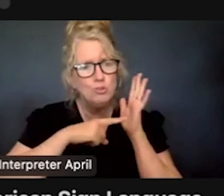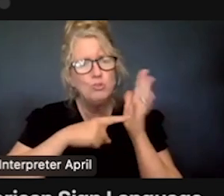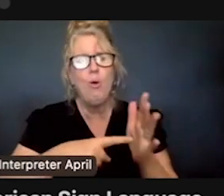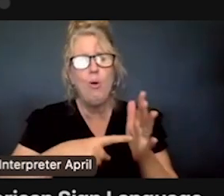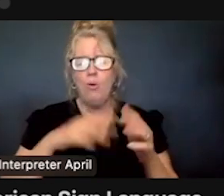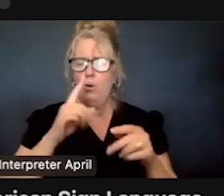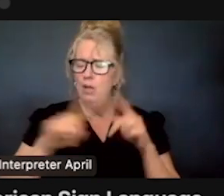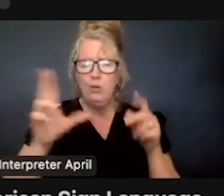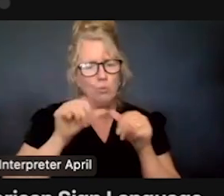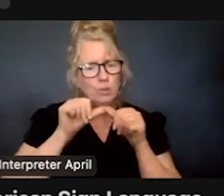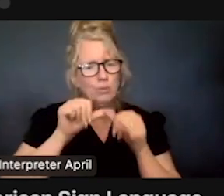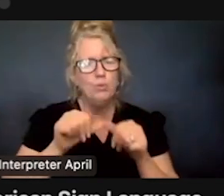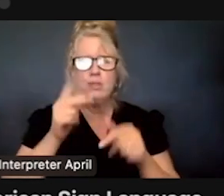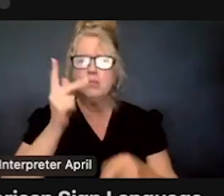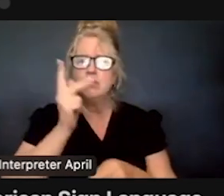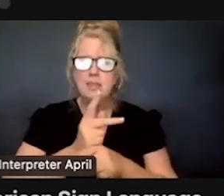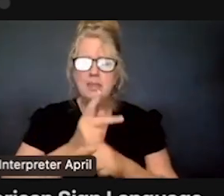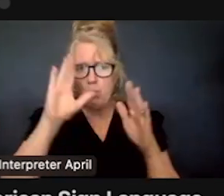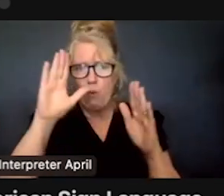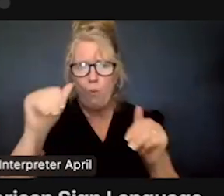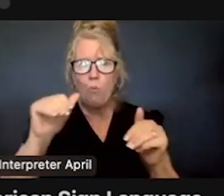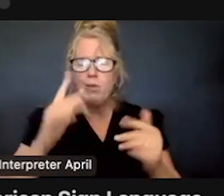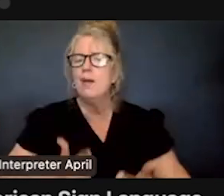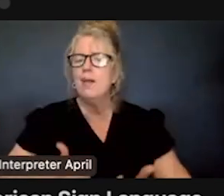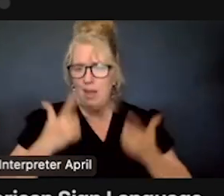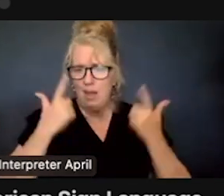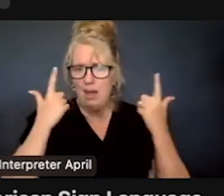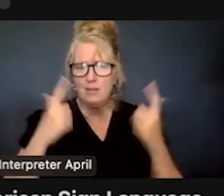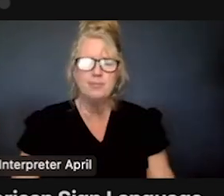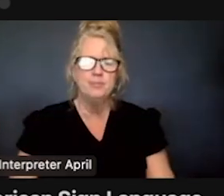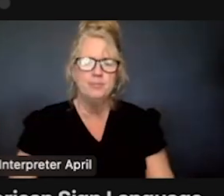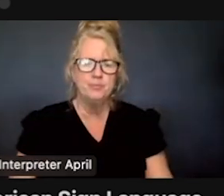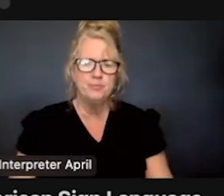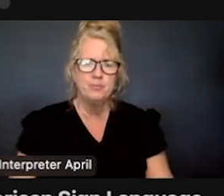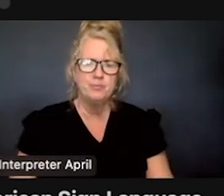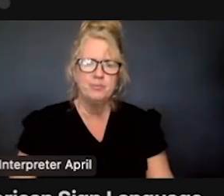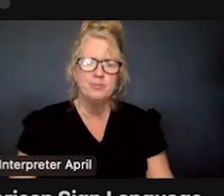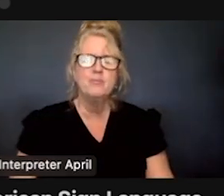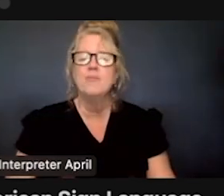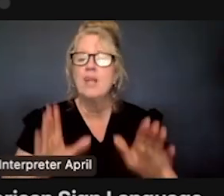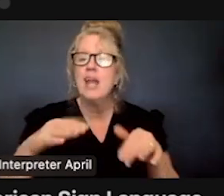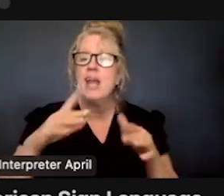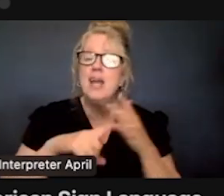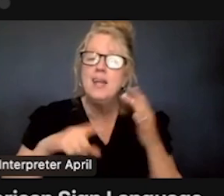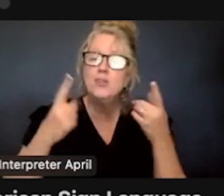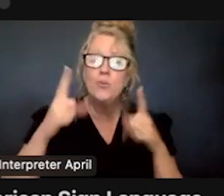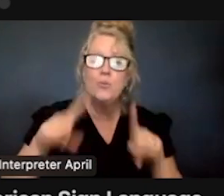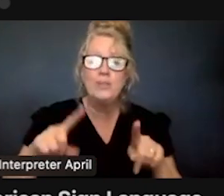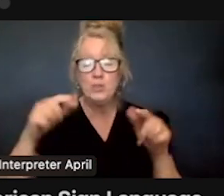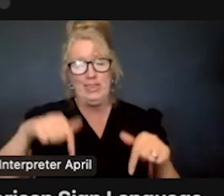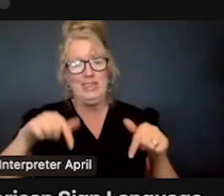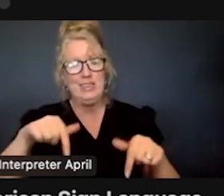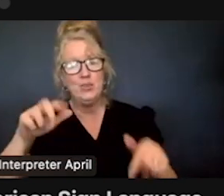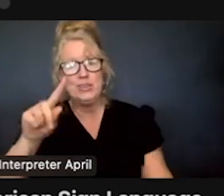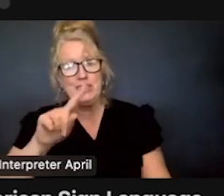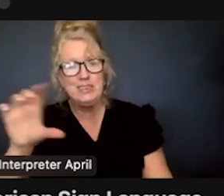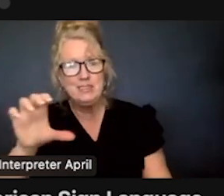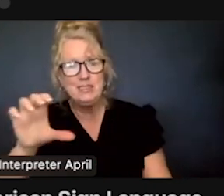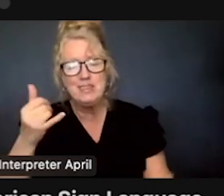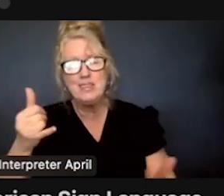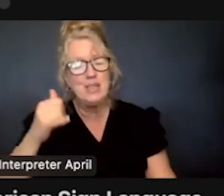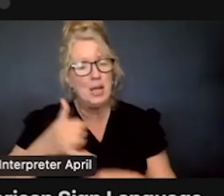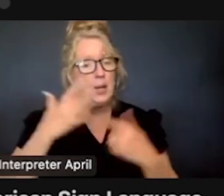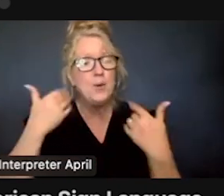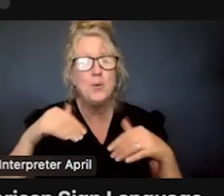keep hope alive. Hey guys, what's good? So we're in DC today. We have had a